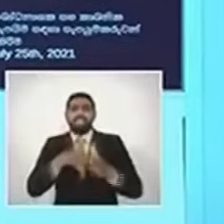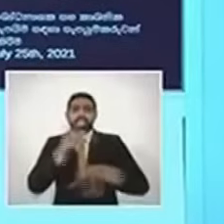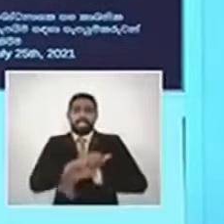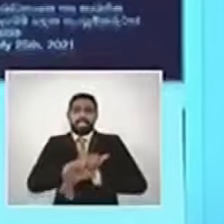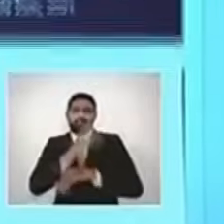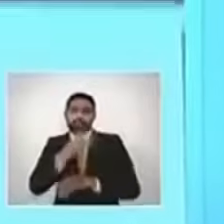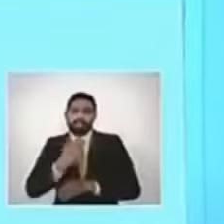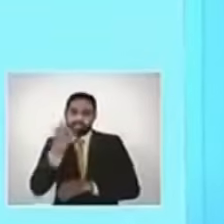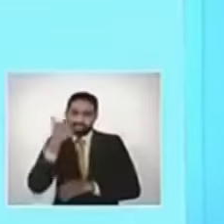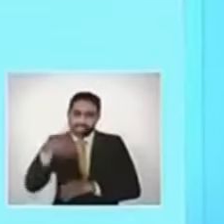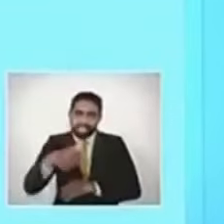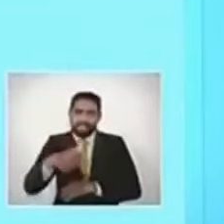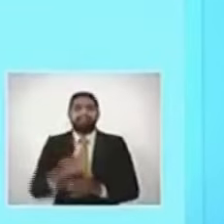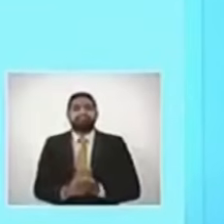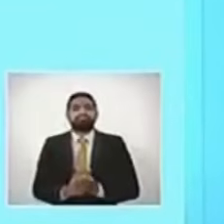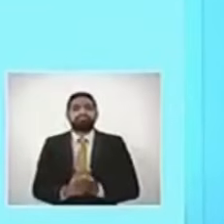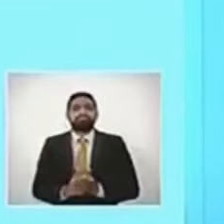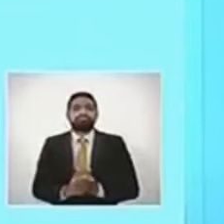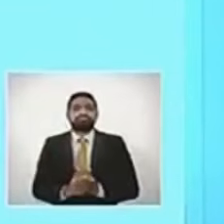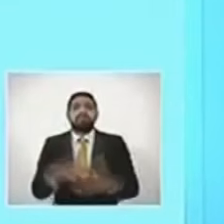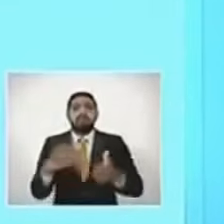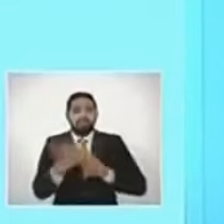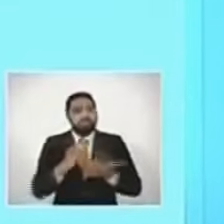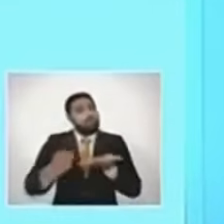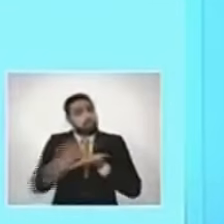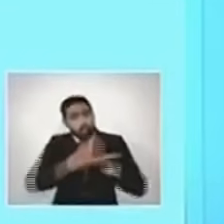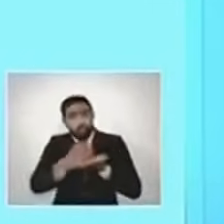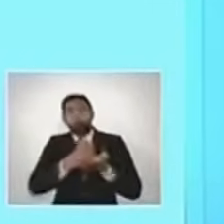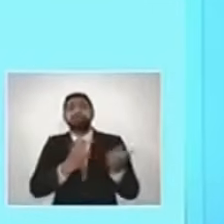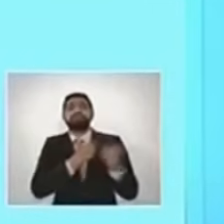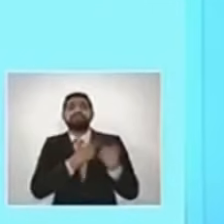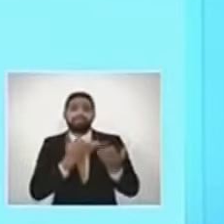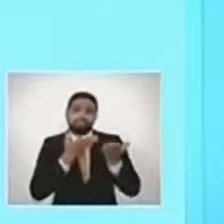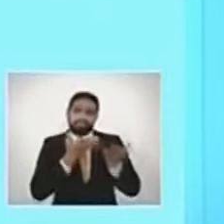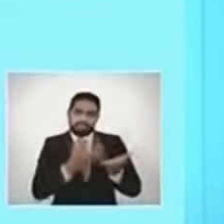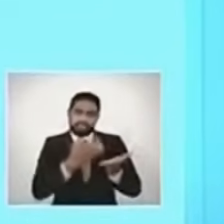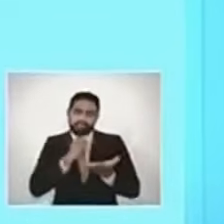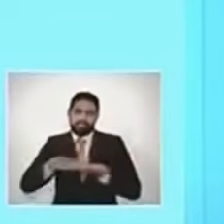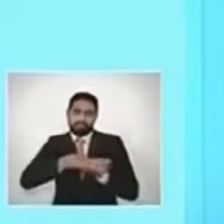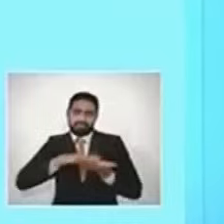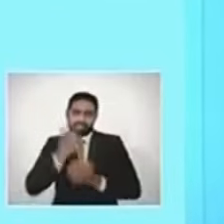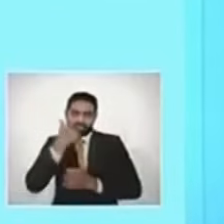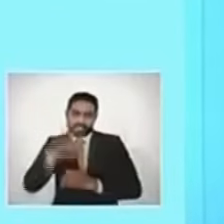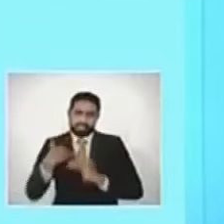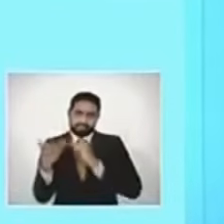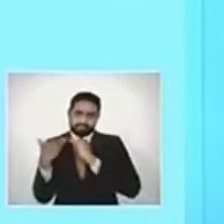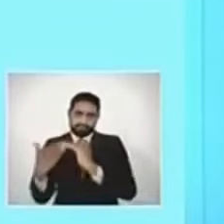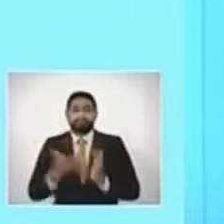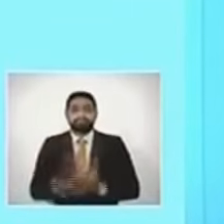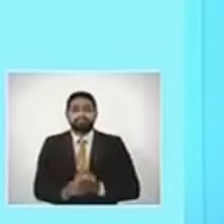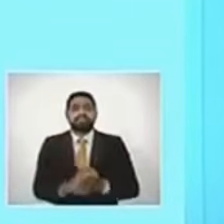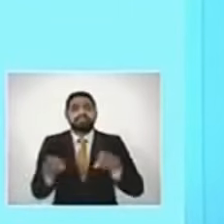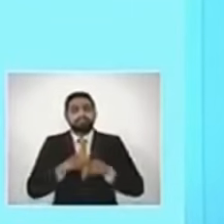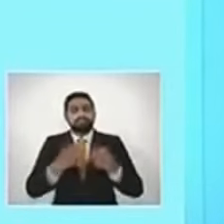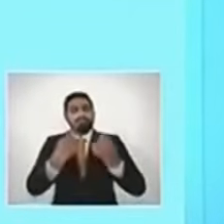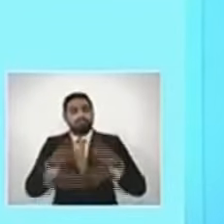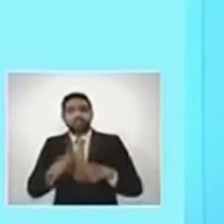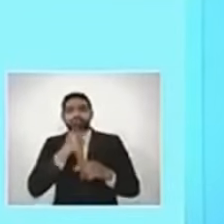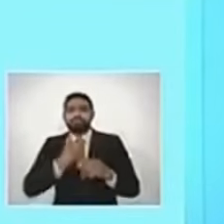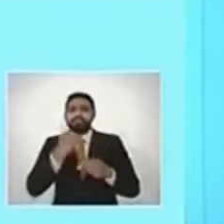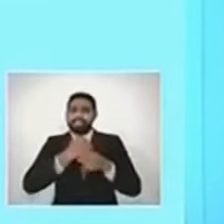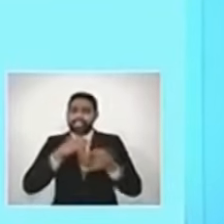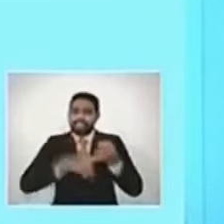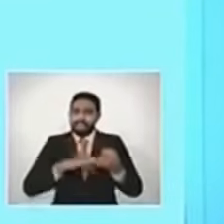matters. Then that goes into gas oil, which can be broken down into diesel as well. As a byproduct, there is also